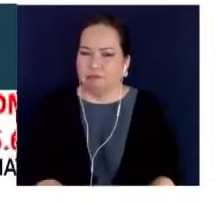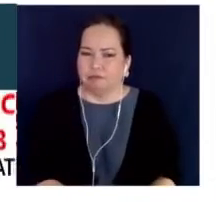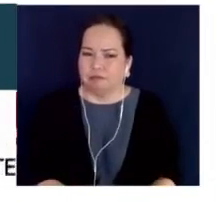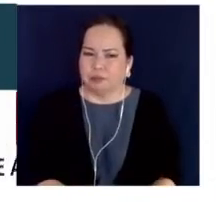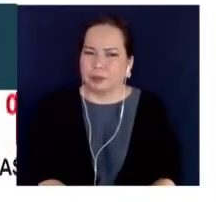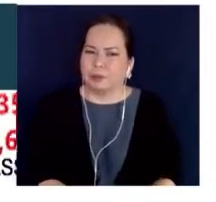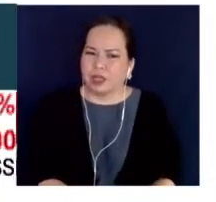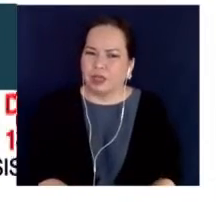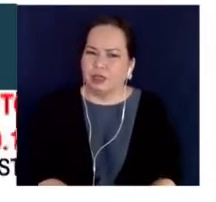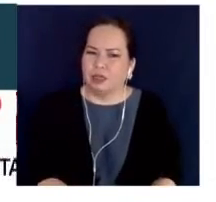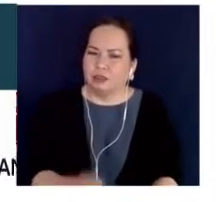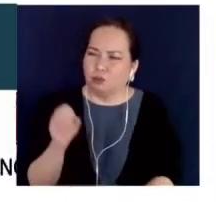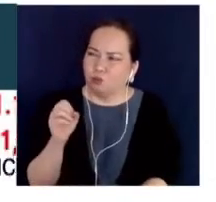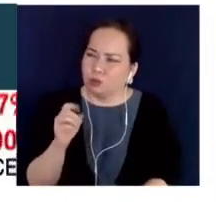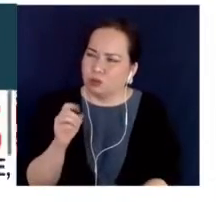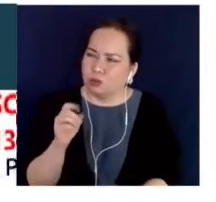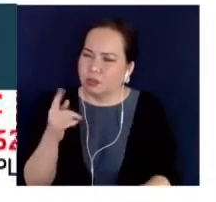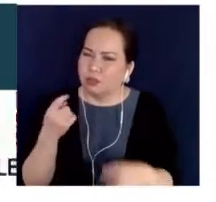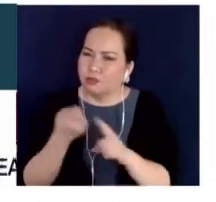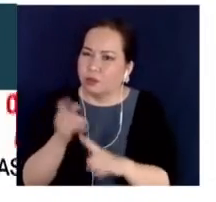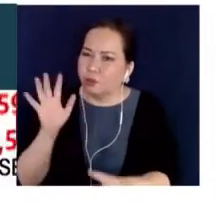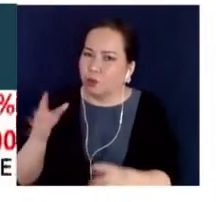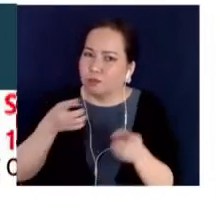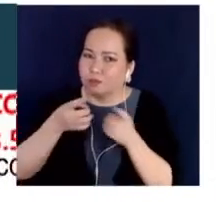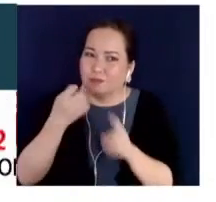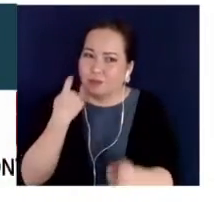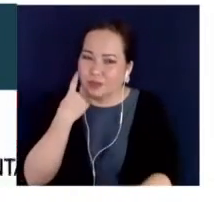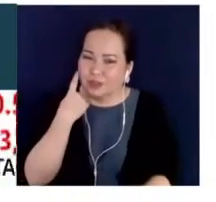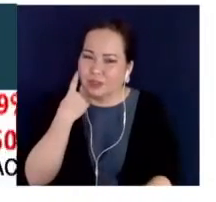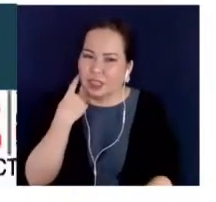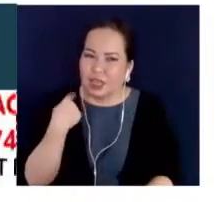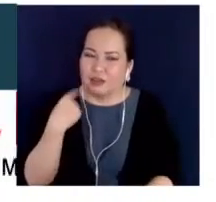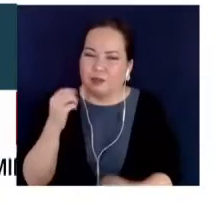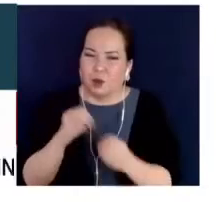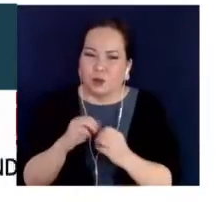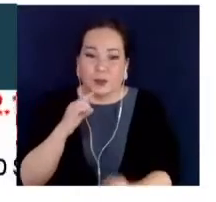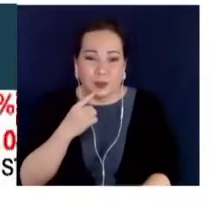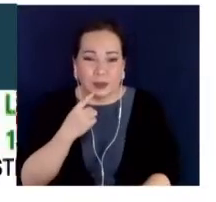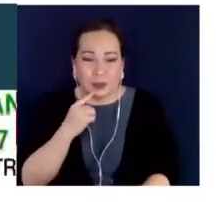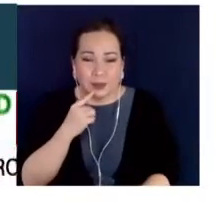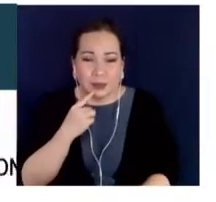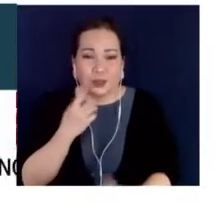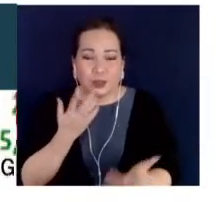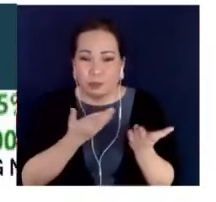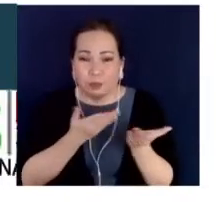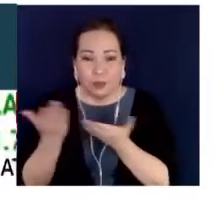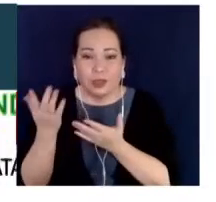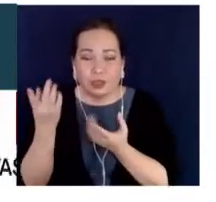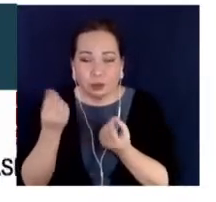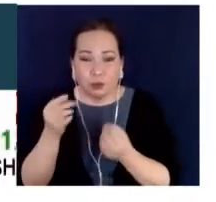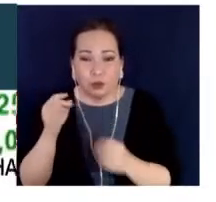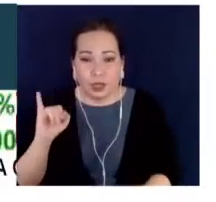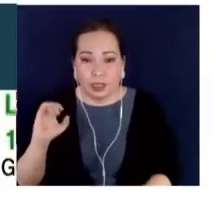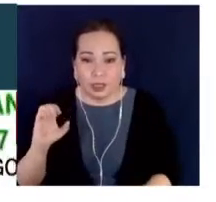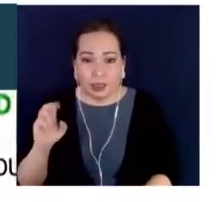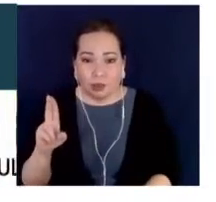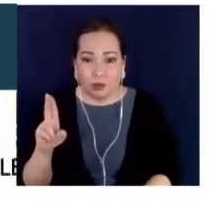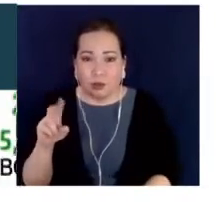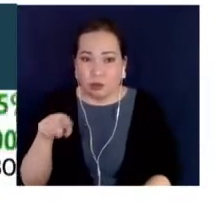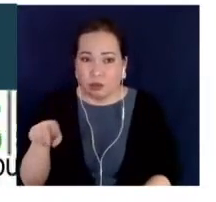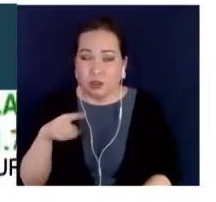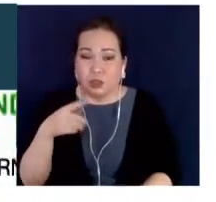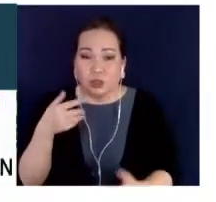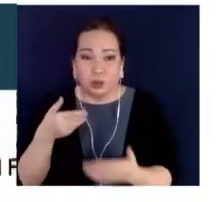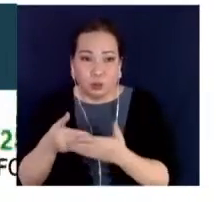And for those that you described who were already in critical state and that's why they had to be brought to the ICU, were these people